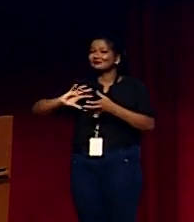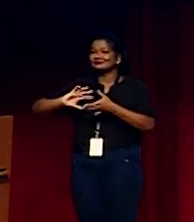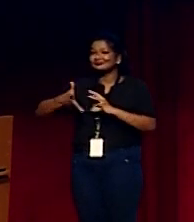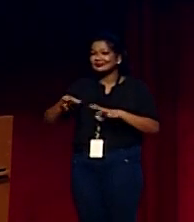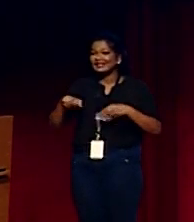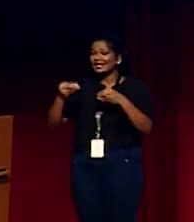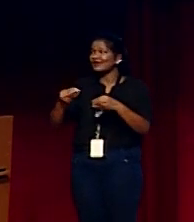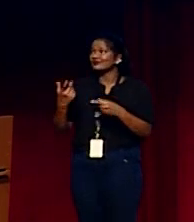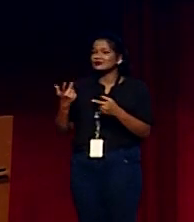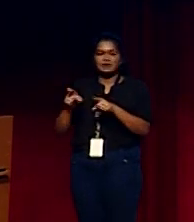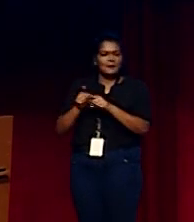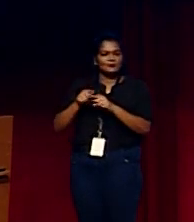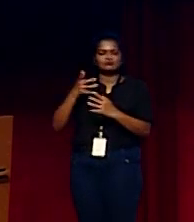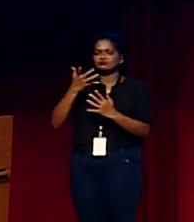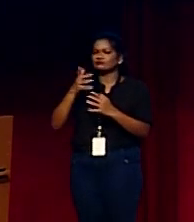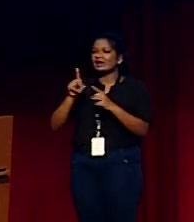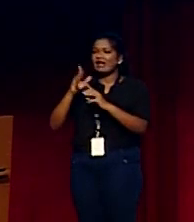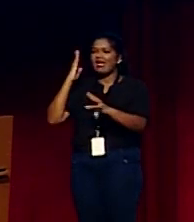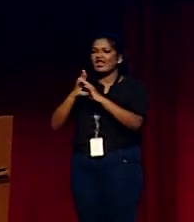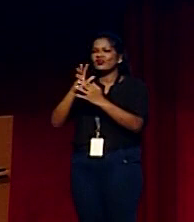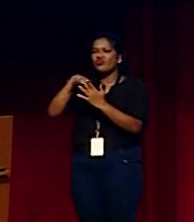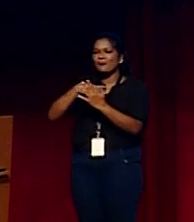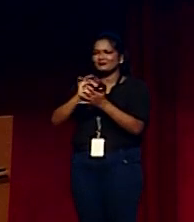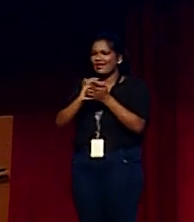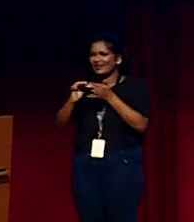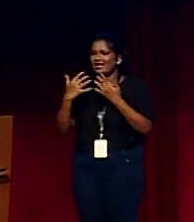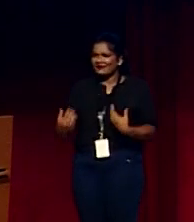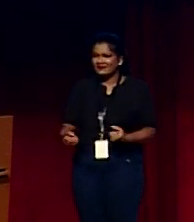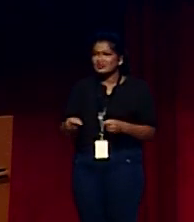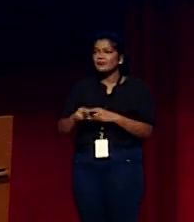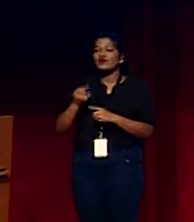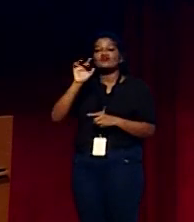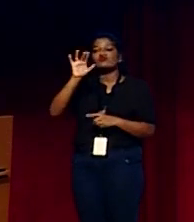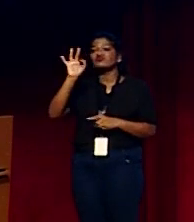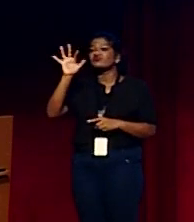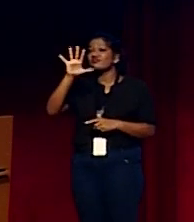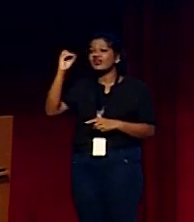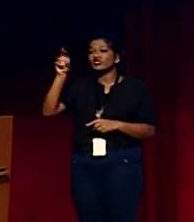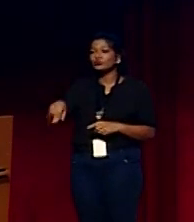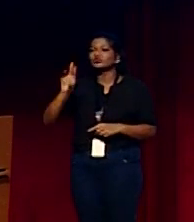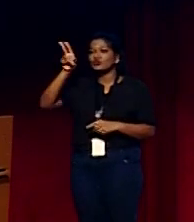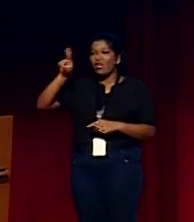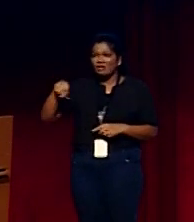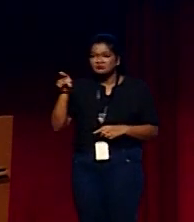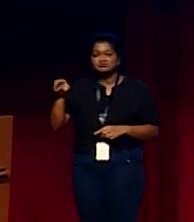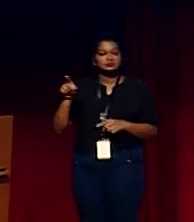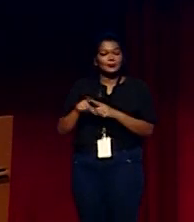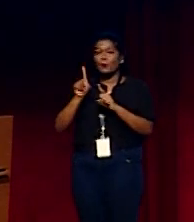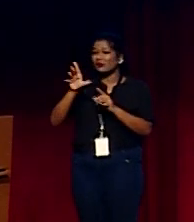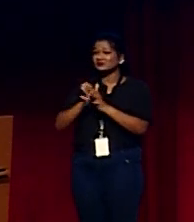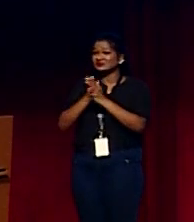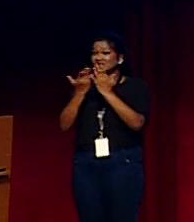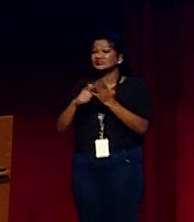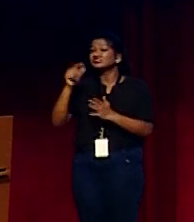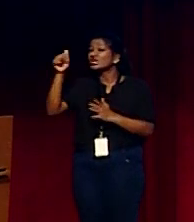them in tactile format directly. Normally that costs, from what I understand, about $50,000. For a single textbook, it takes about